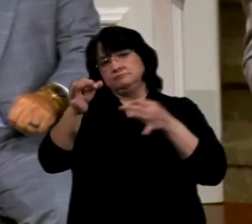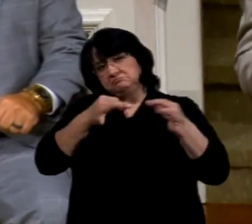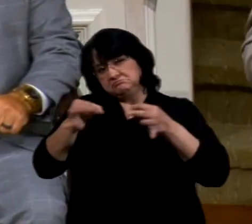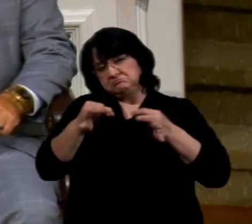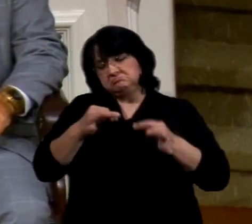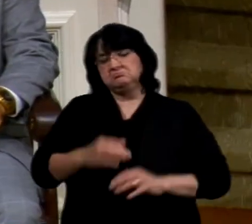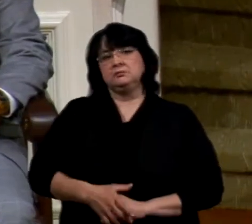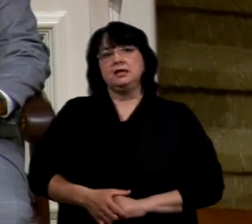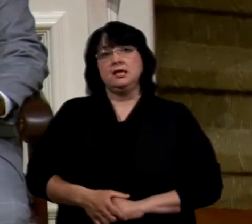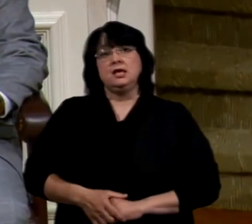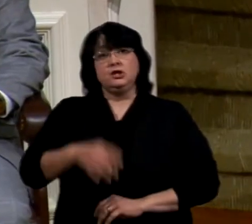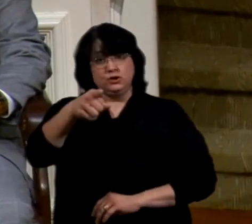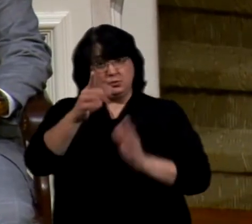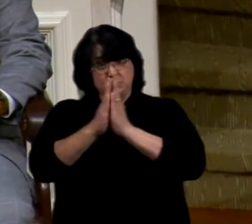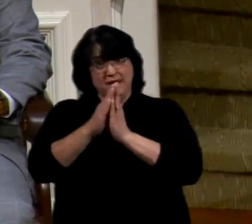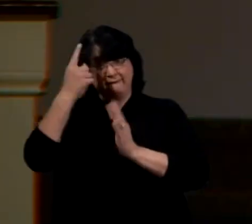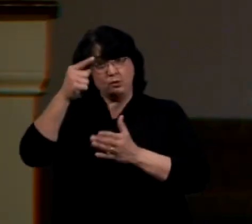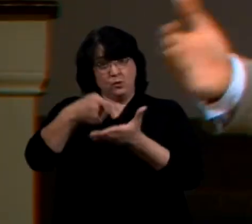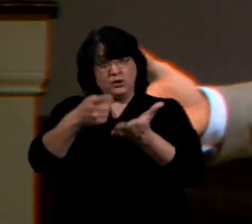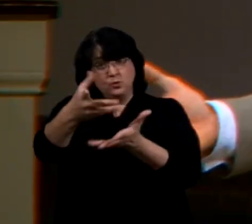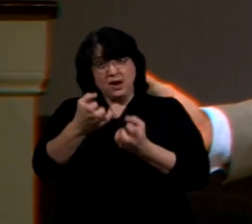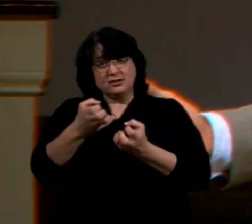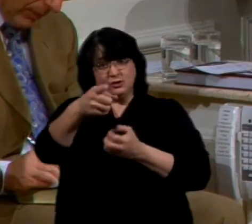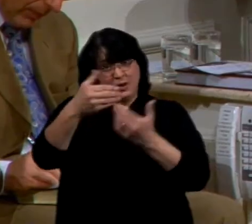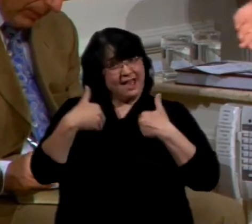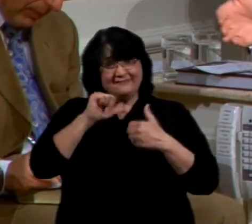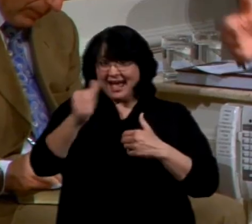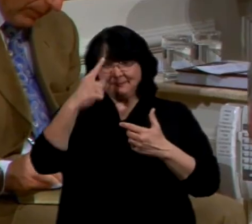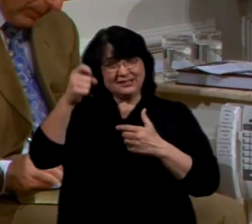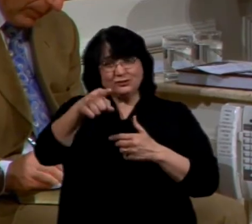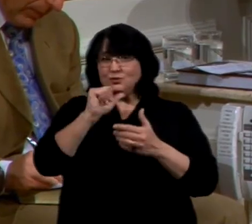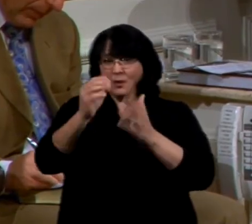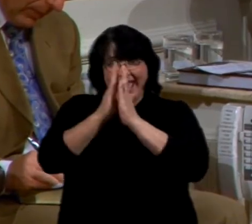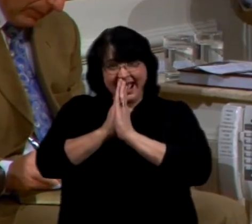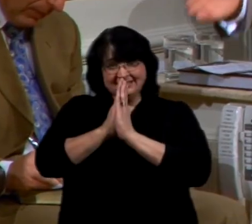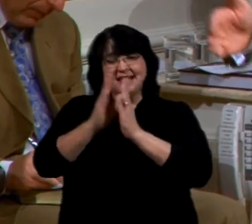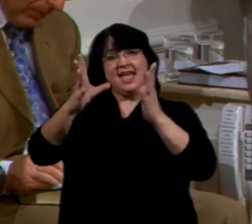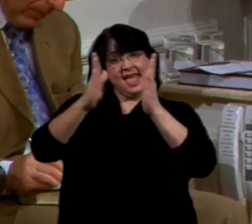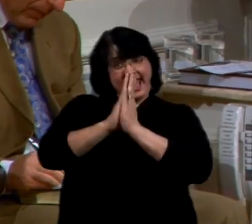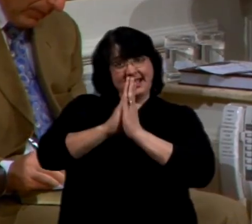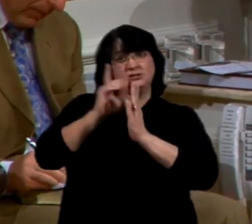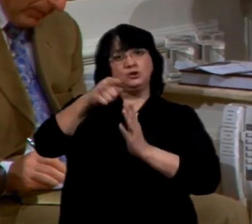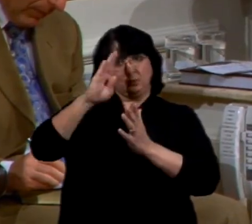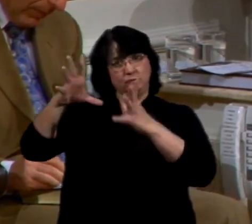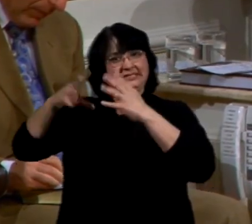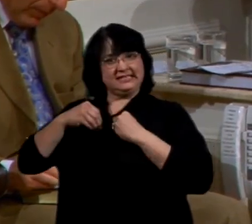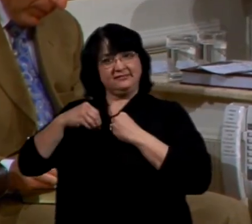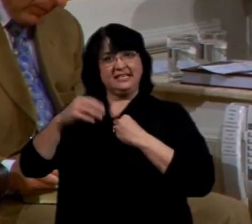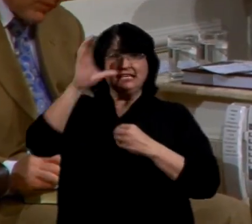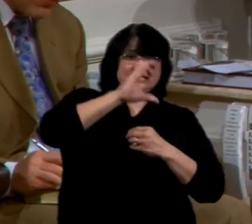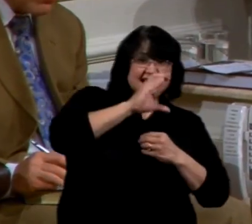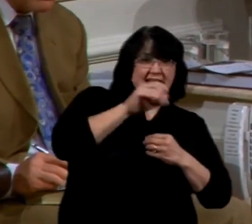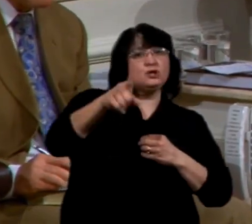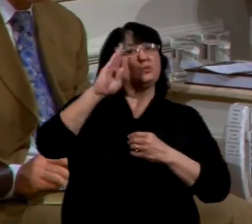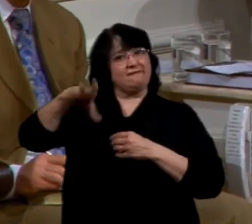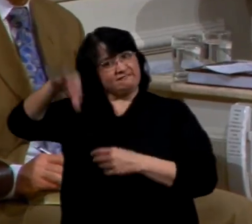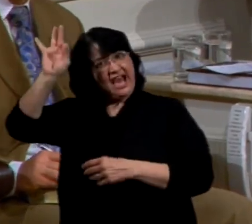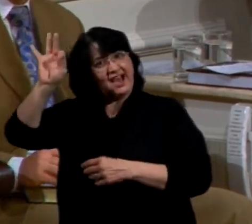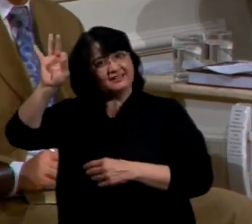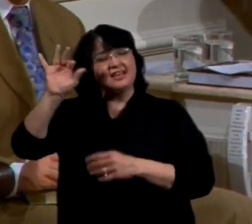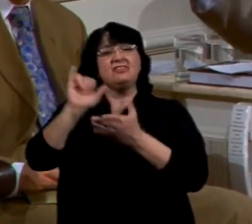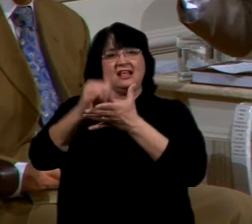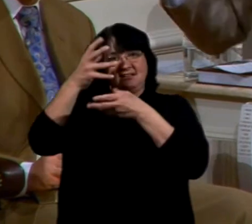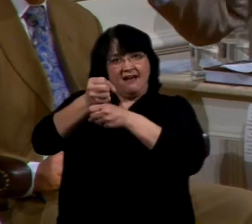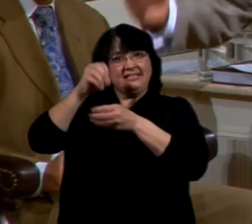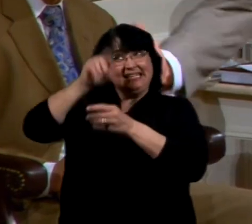listen, pray for what you want. You have not because you ask not. Ask and ye shall receive. Seek and ye shall find. Hey, this is the confidence that we have in